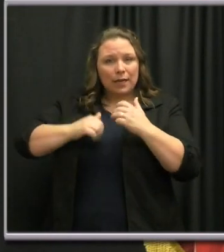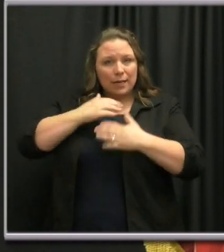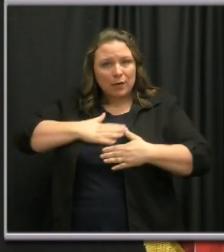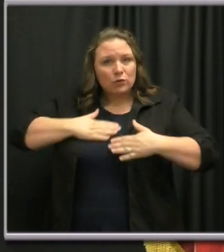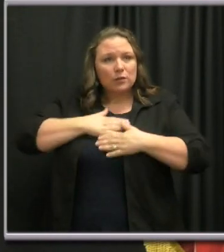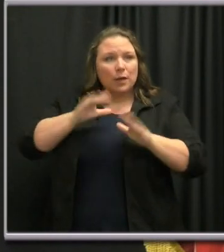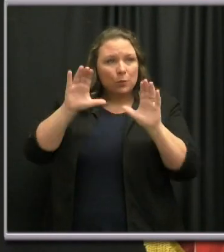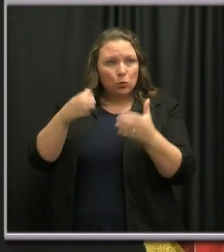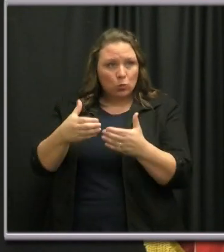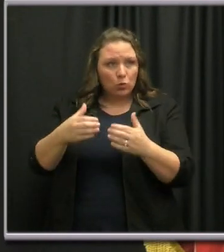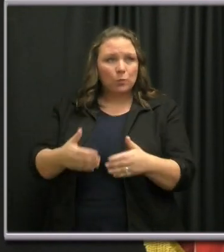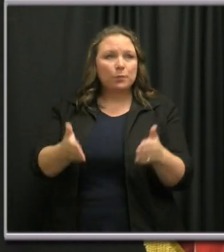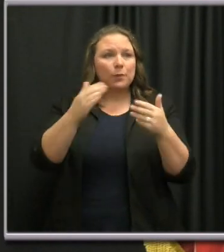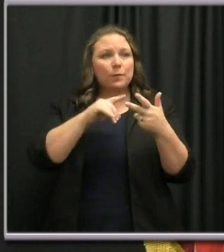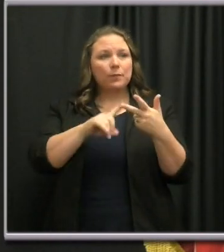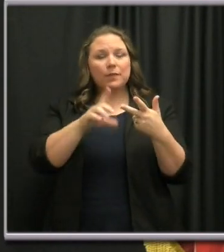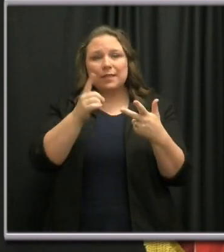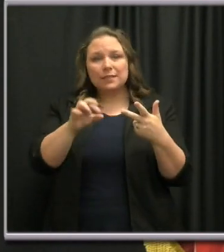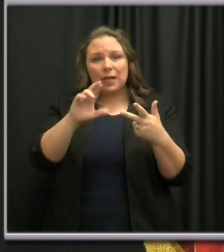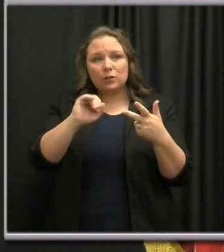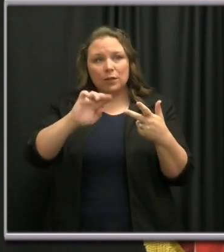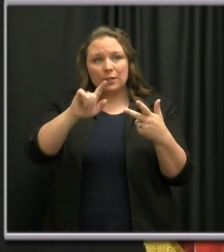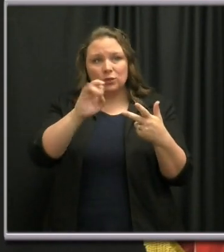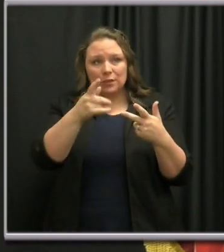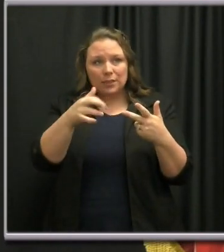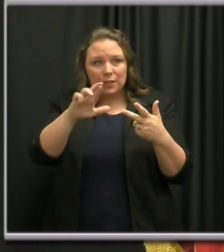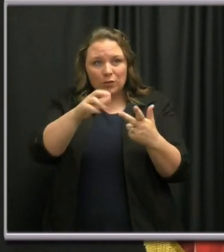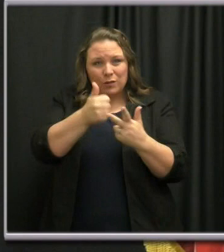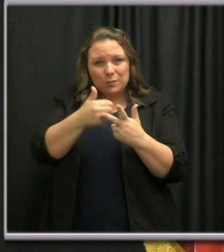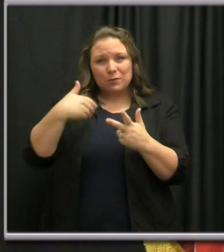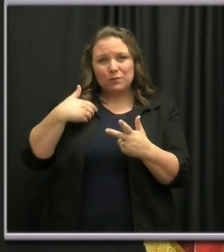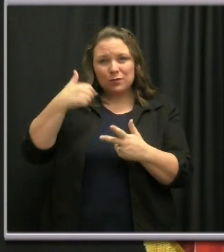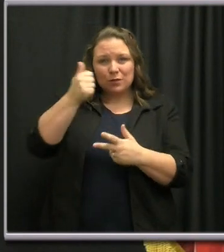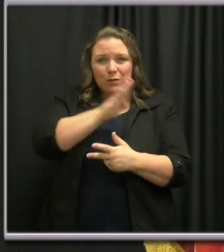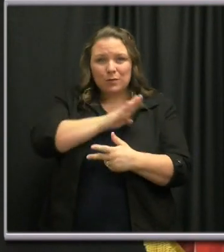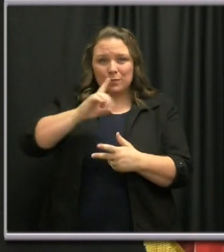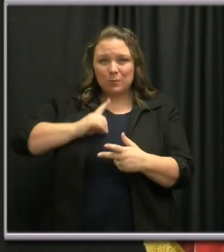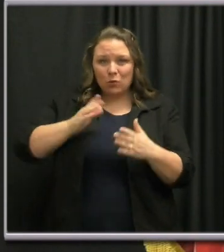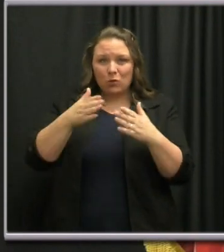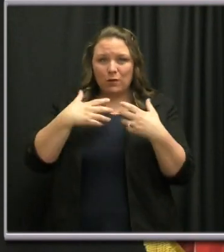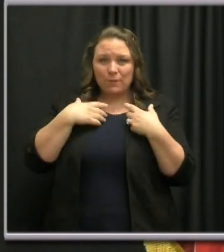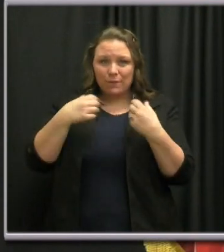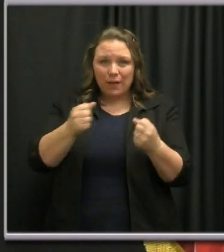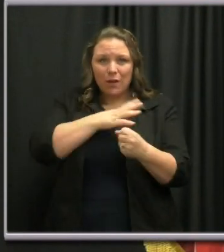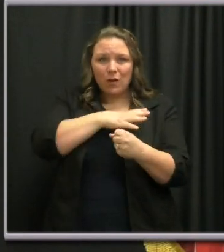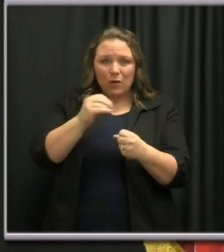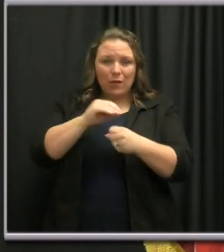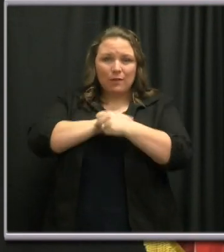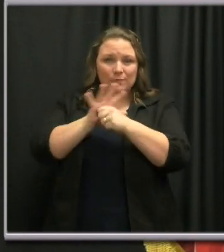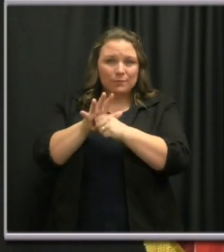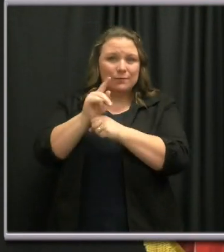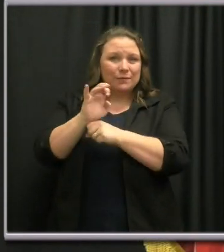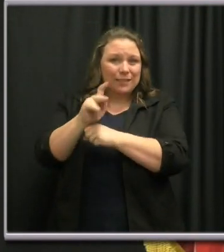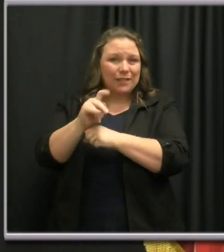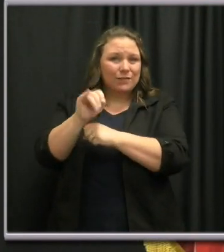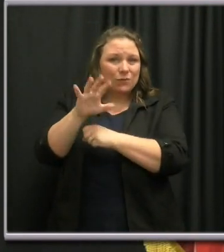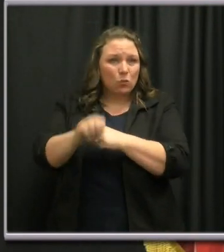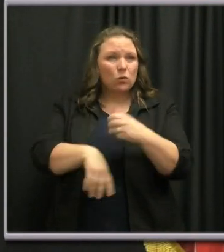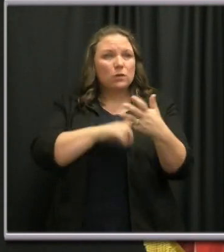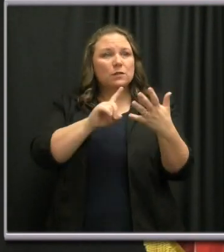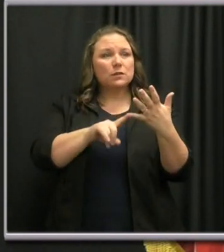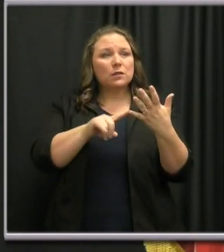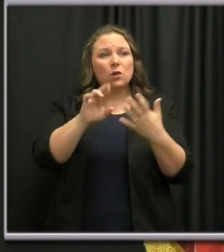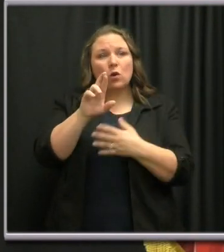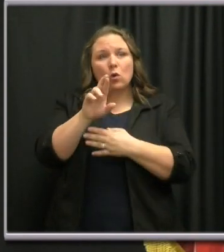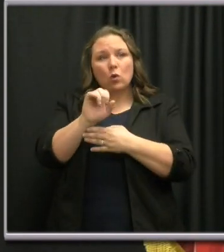Hospitality Properties, Dr. Alex Jahangir, Chair of the Metro Board of Health and the Metro Coronavirus Task Force, and Rob